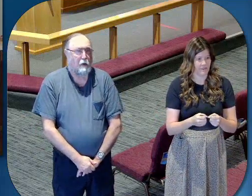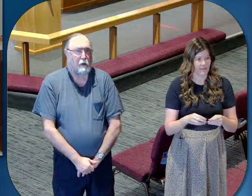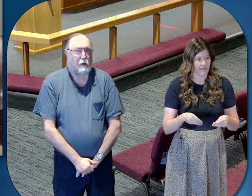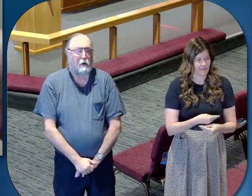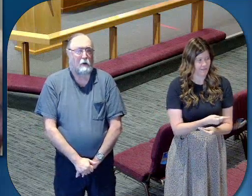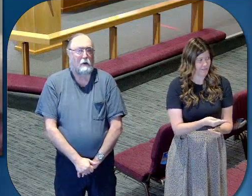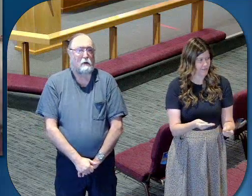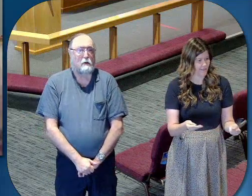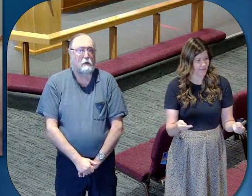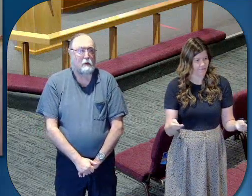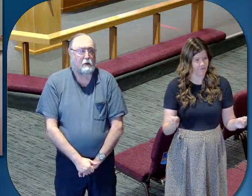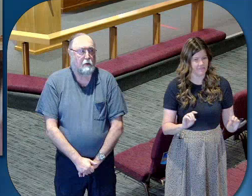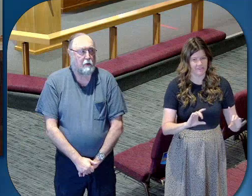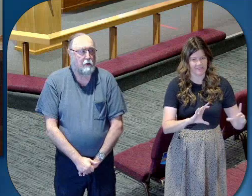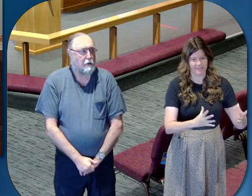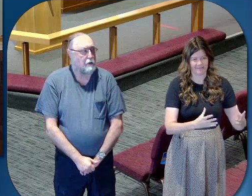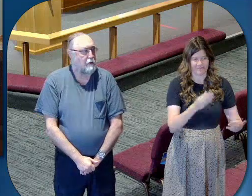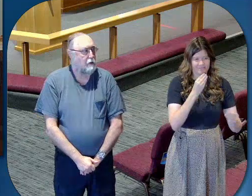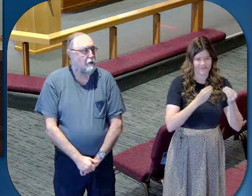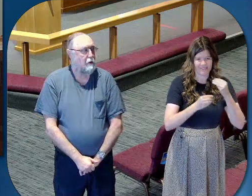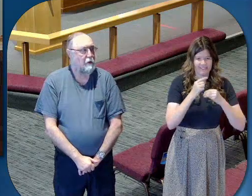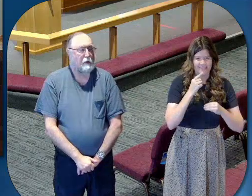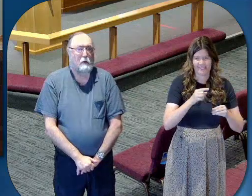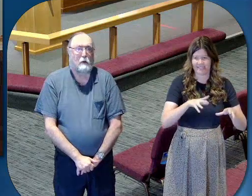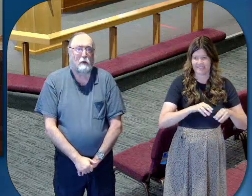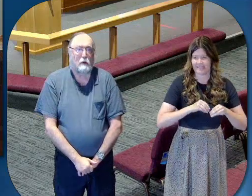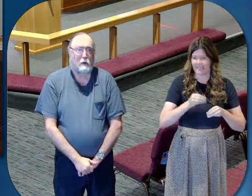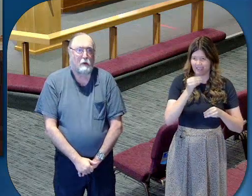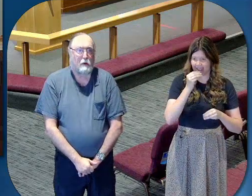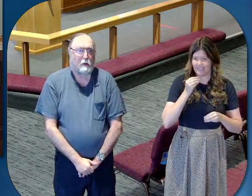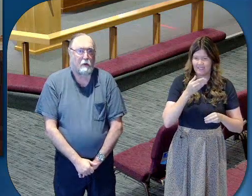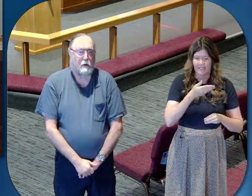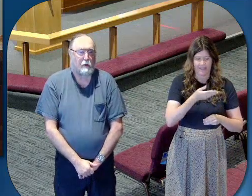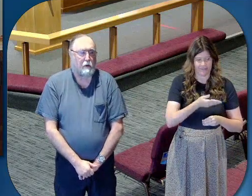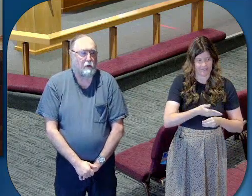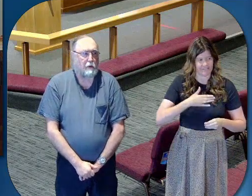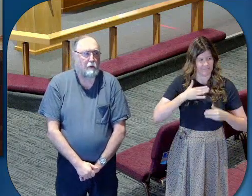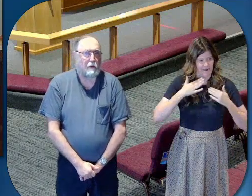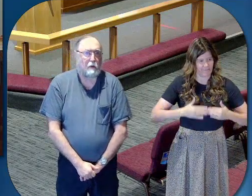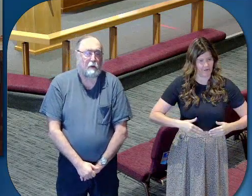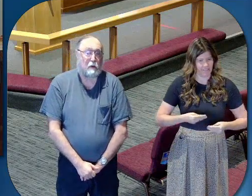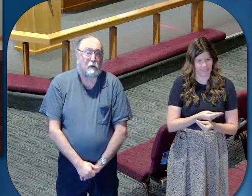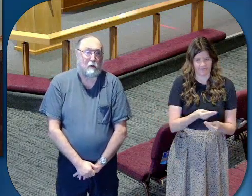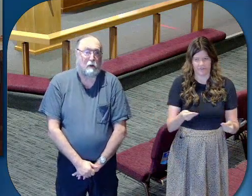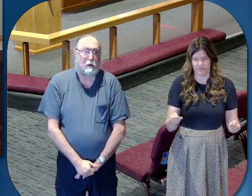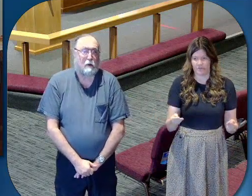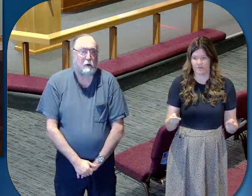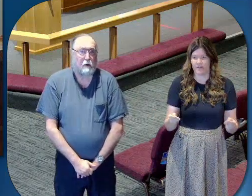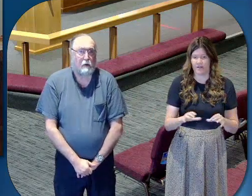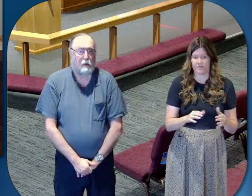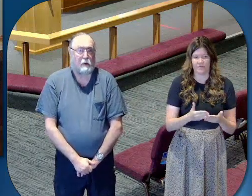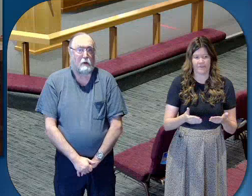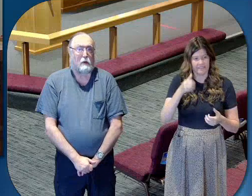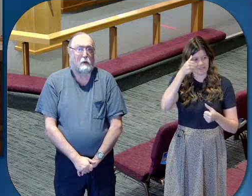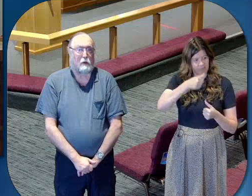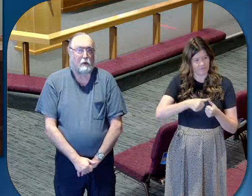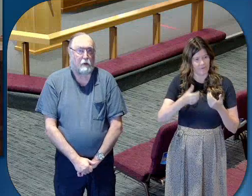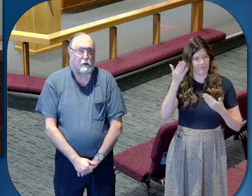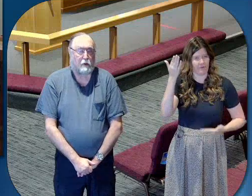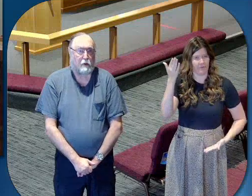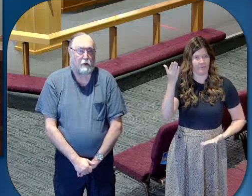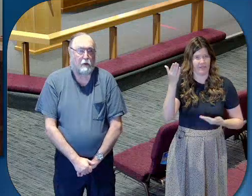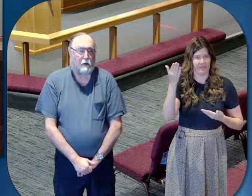And he gave it to his disciples to eat, saying, take and eat, this is my body given for you. Do this in remembrance of me.